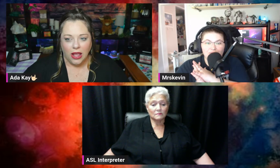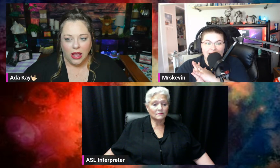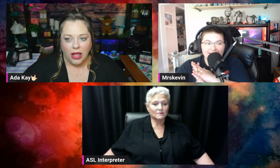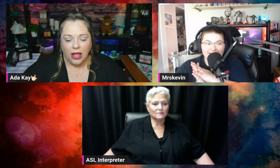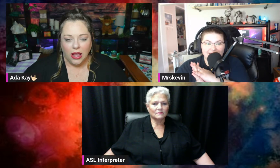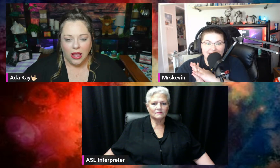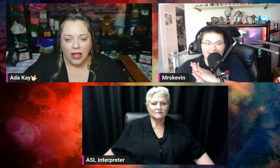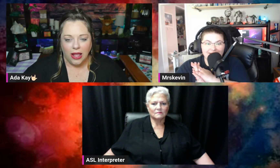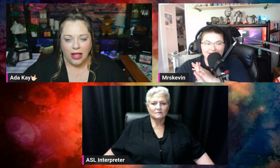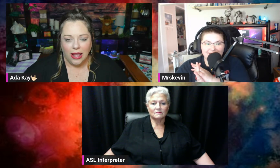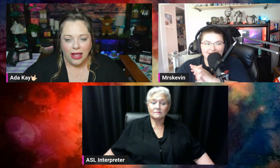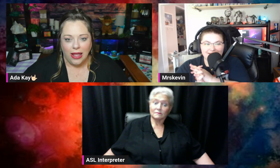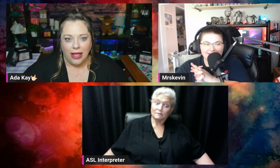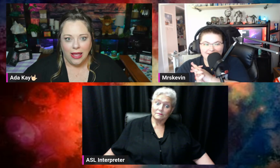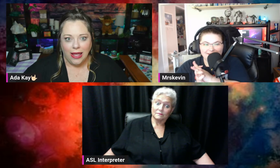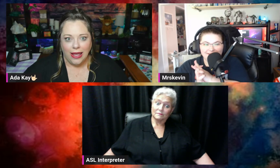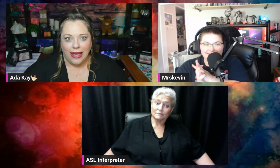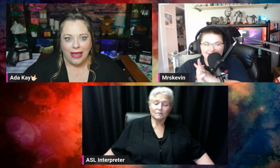was crazy.